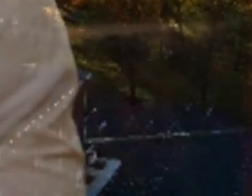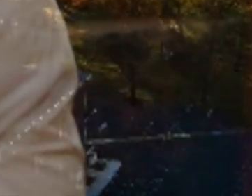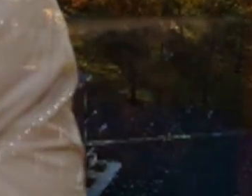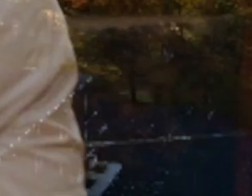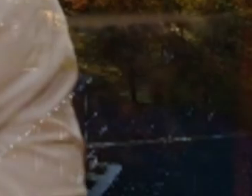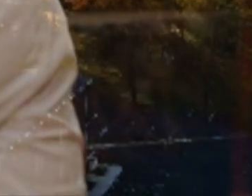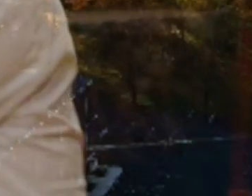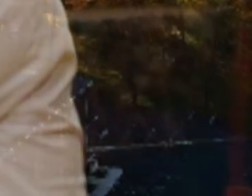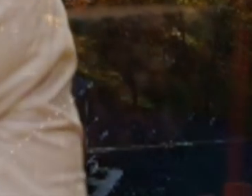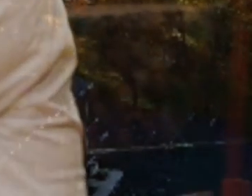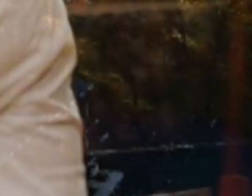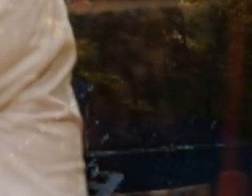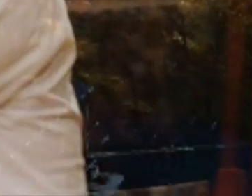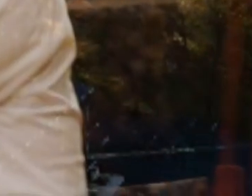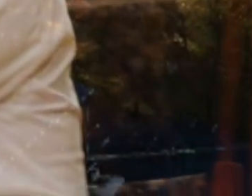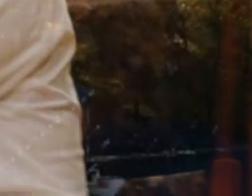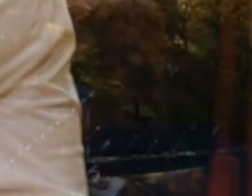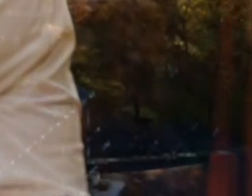to